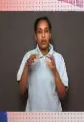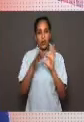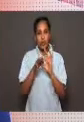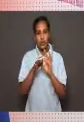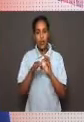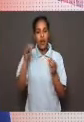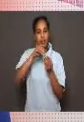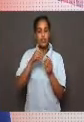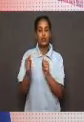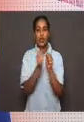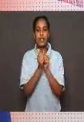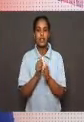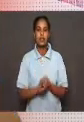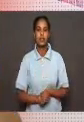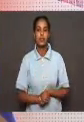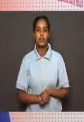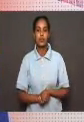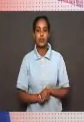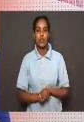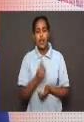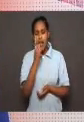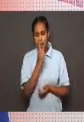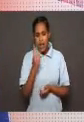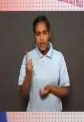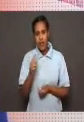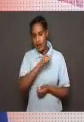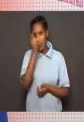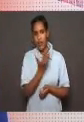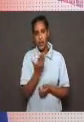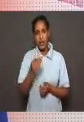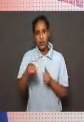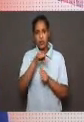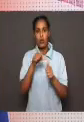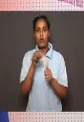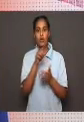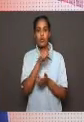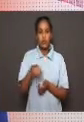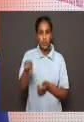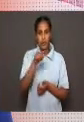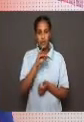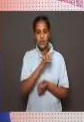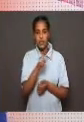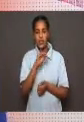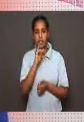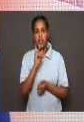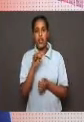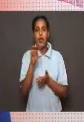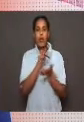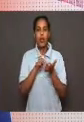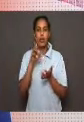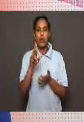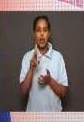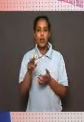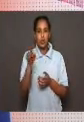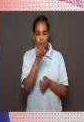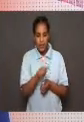added together. For every atomic orbital, there is a molecular